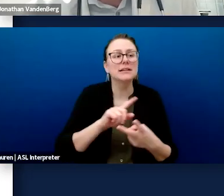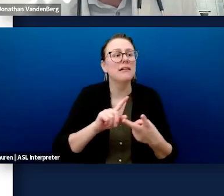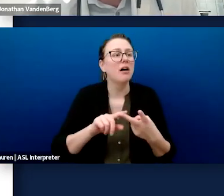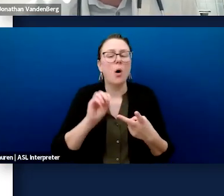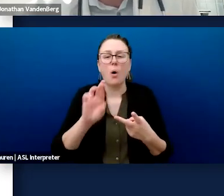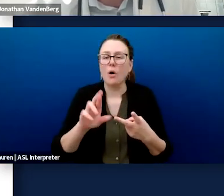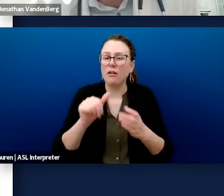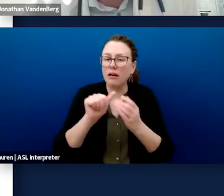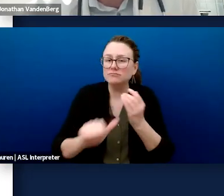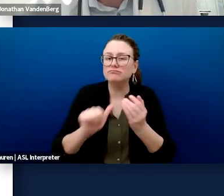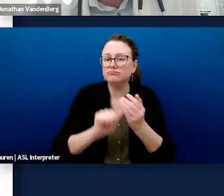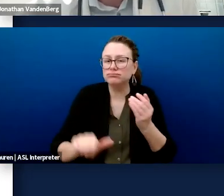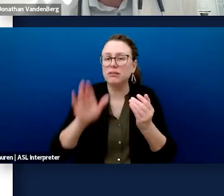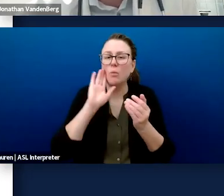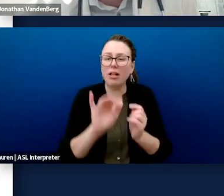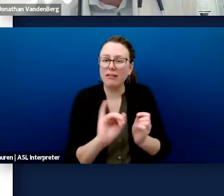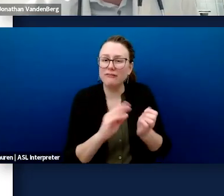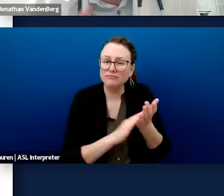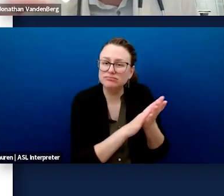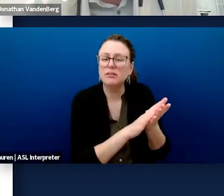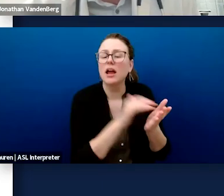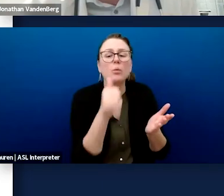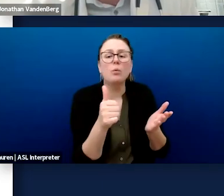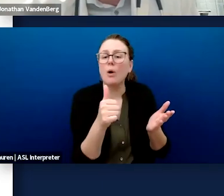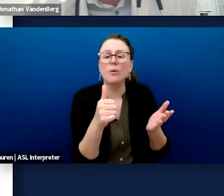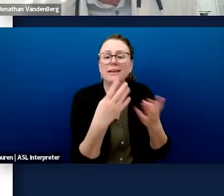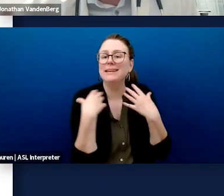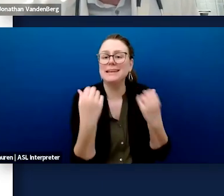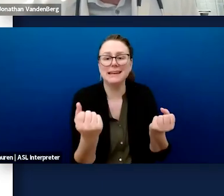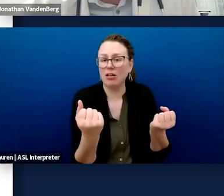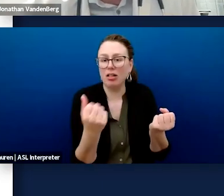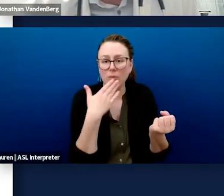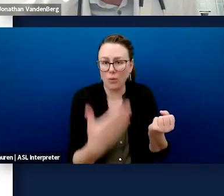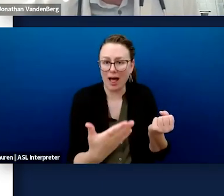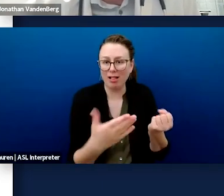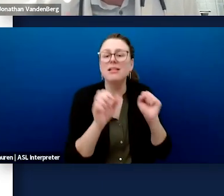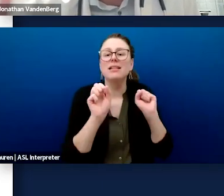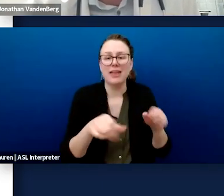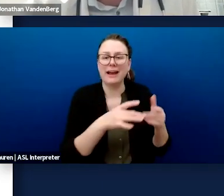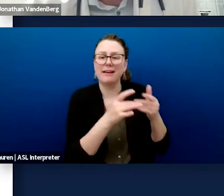then those won't heal very well. And so that can push people towards a colostomy.